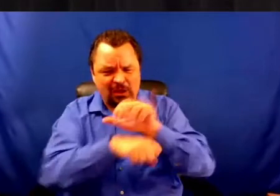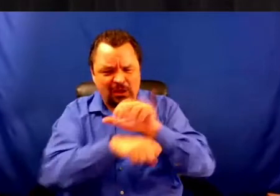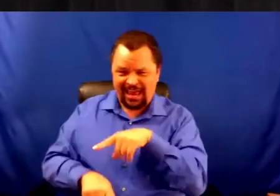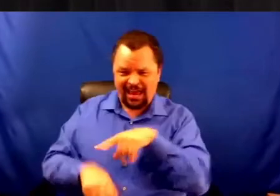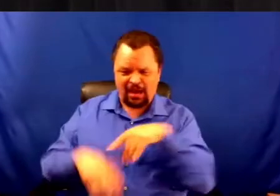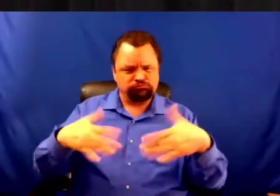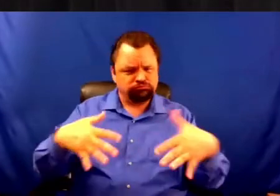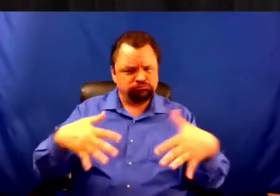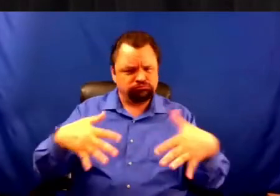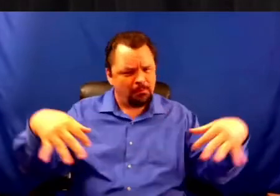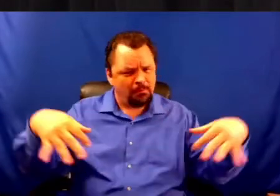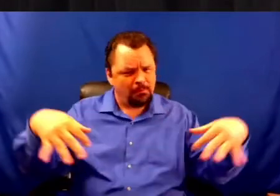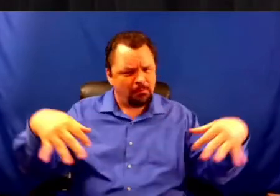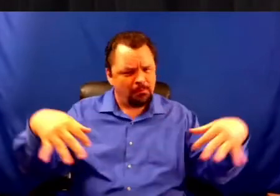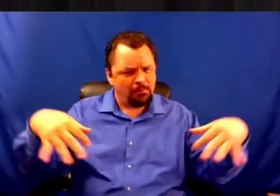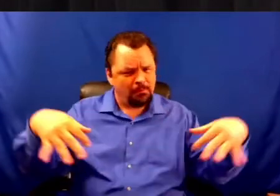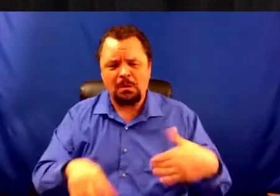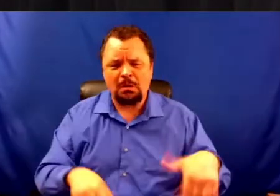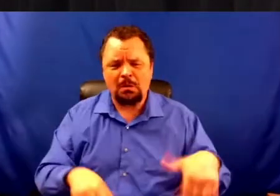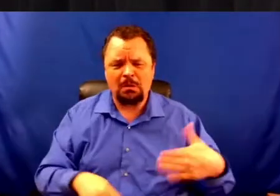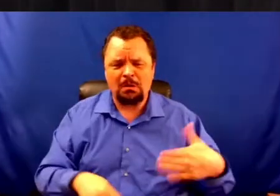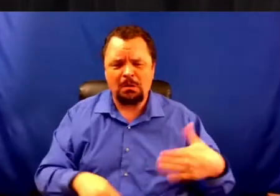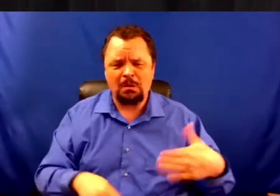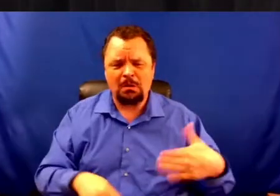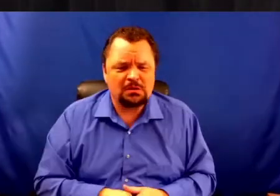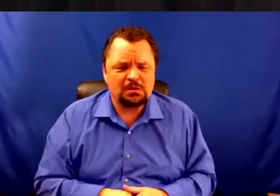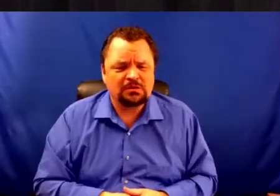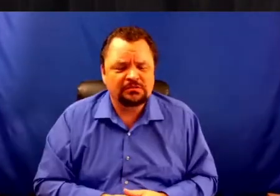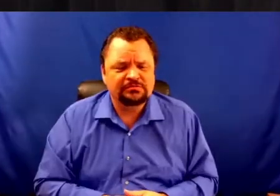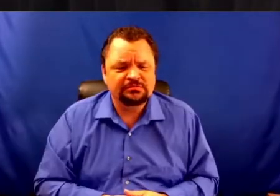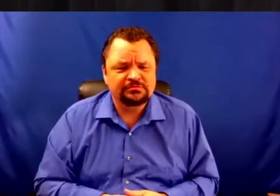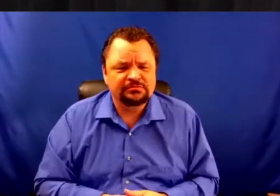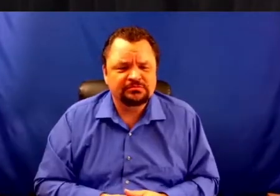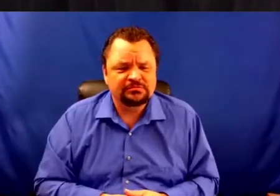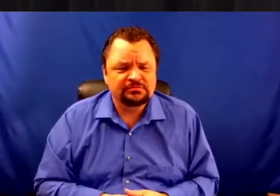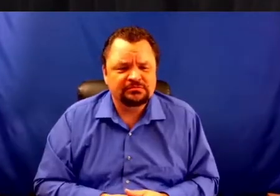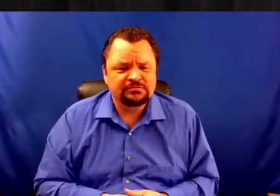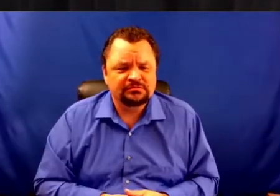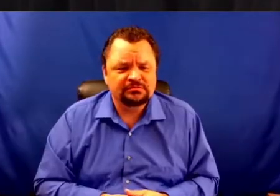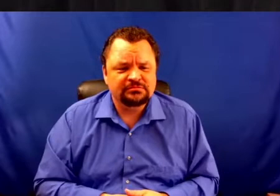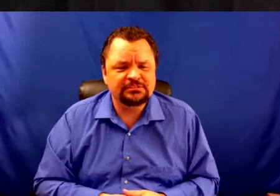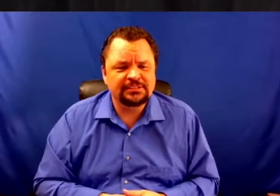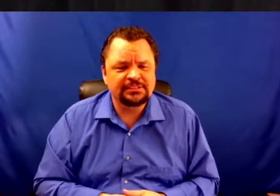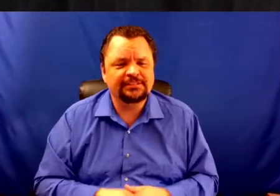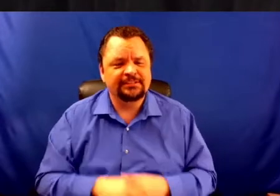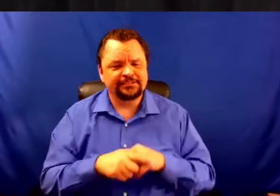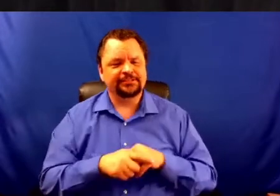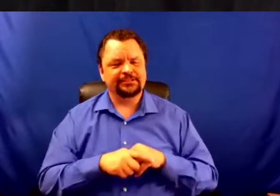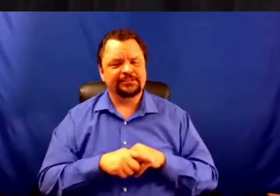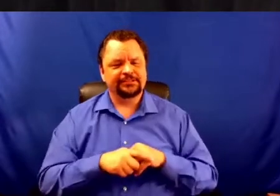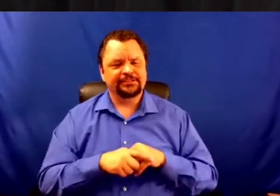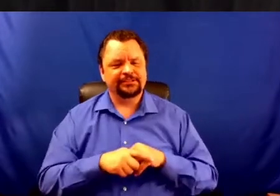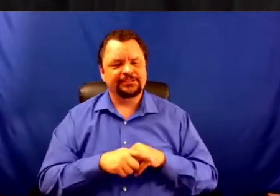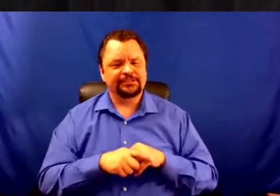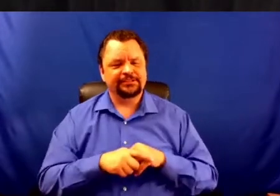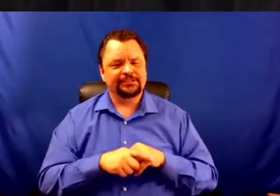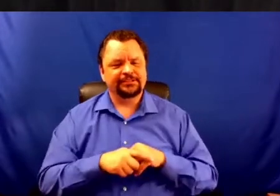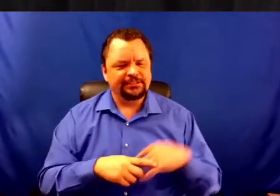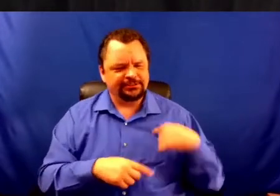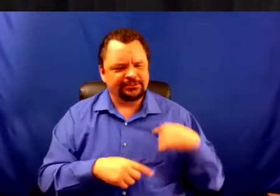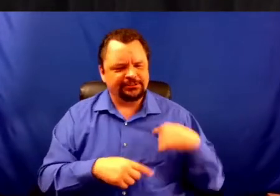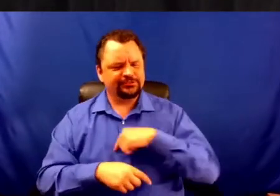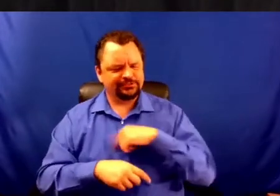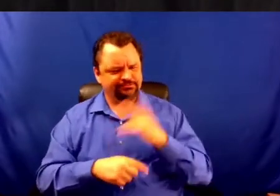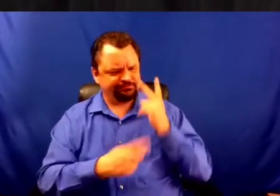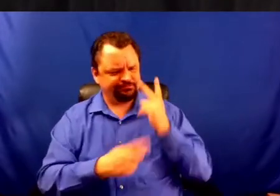her a coin. You and law enforcement or fire know what this is, but emergency preparedness and response. And it's, I believe,